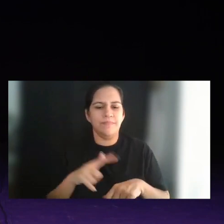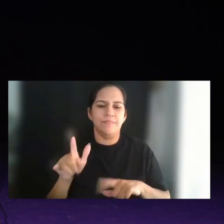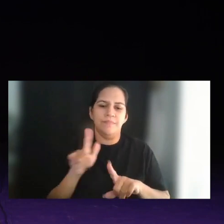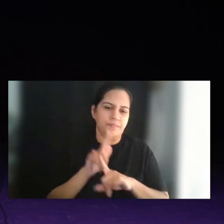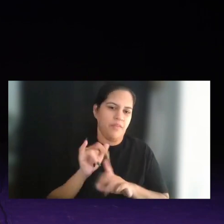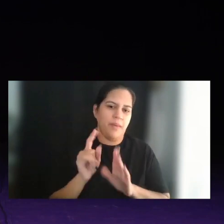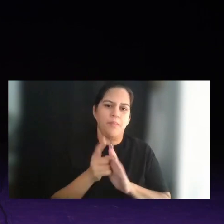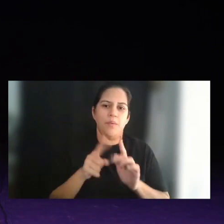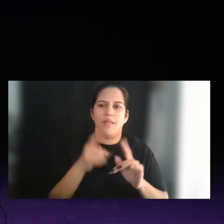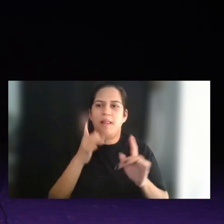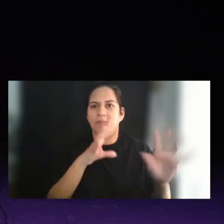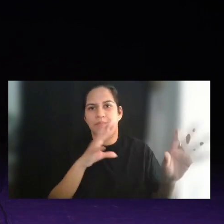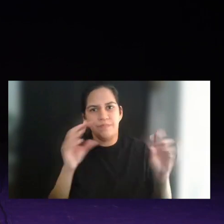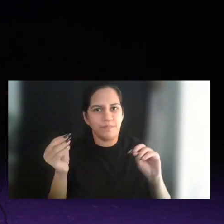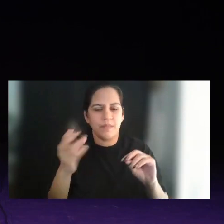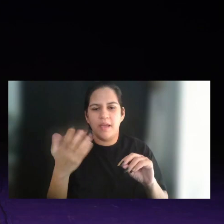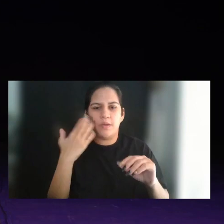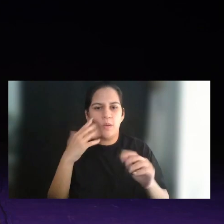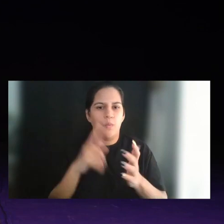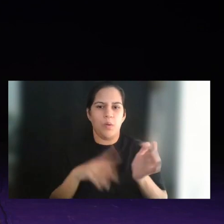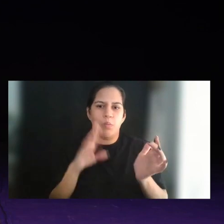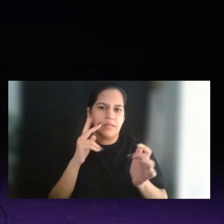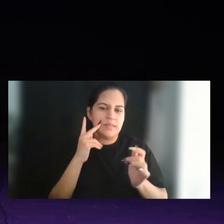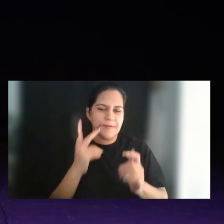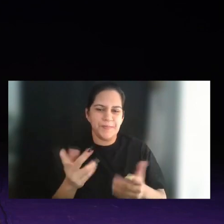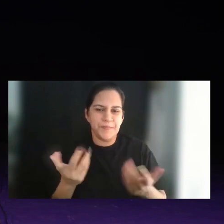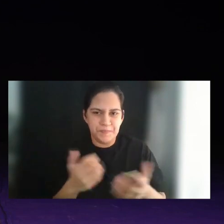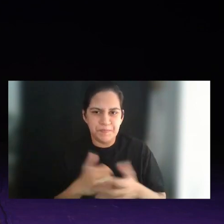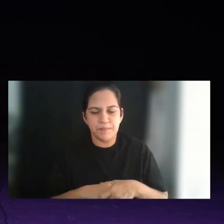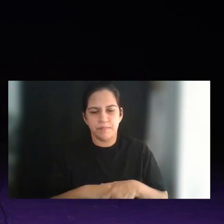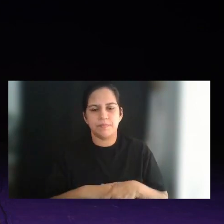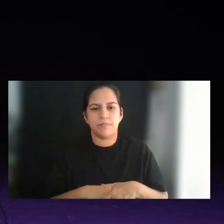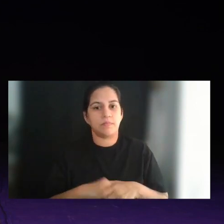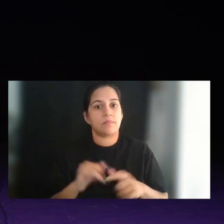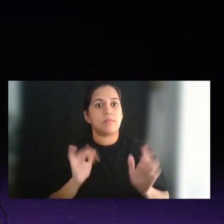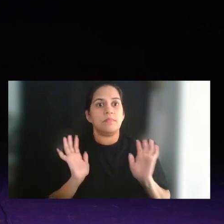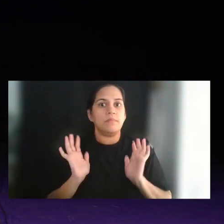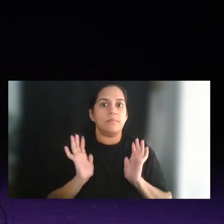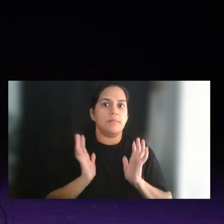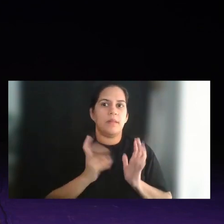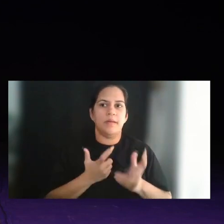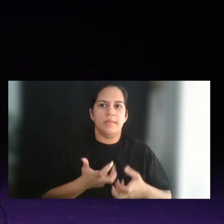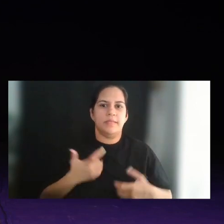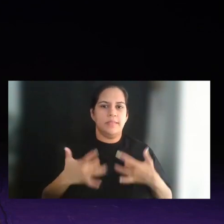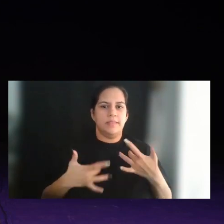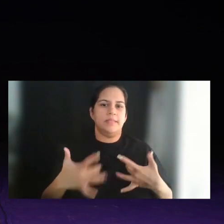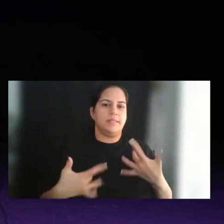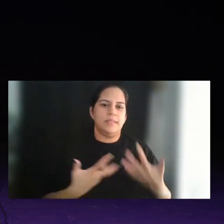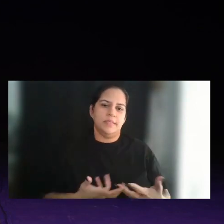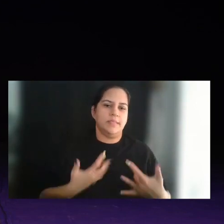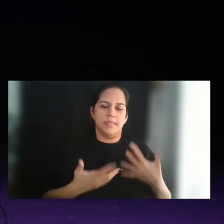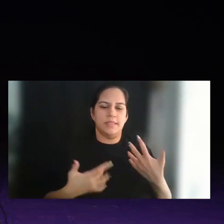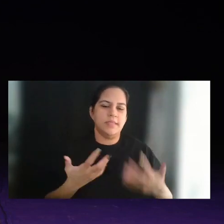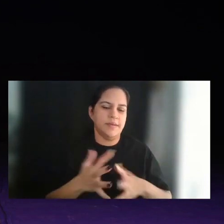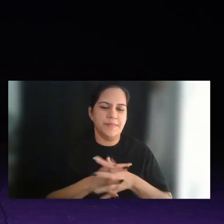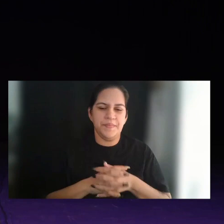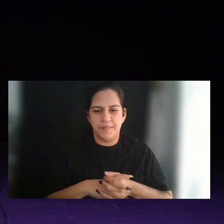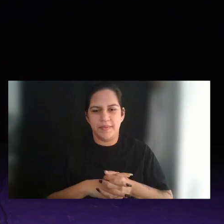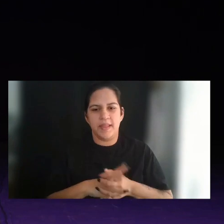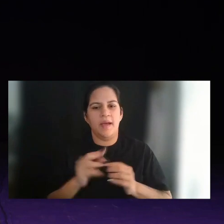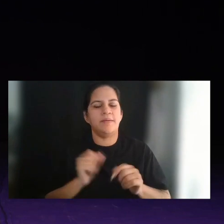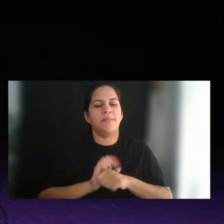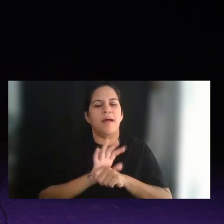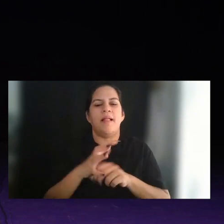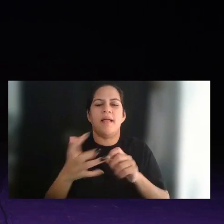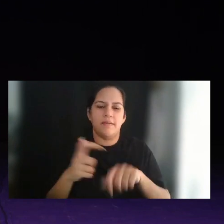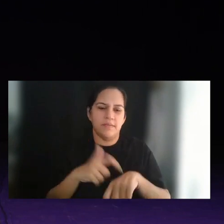don't know what you're about to see. It's like a bubbling of excitement. And we spend a lot of time and energy and money